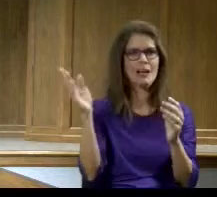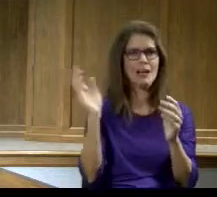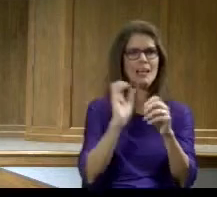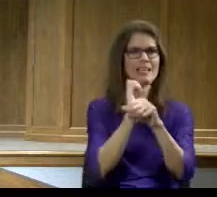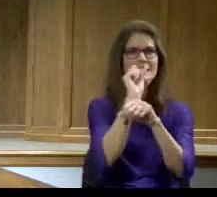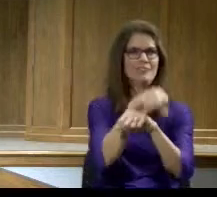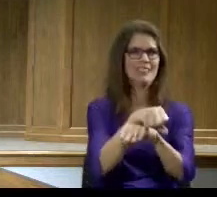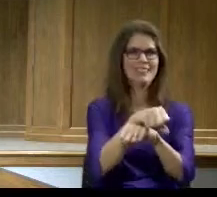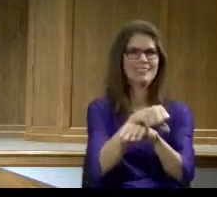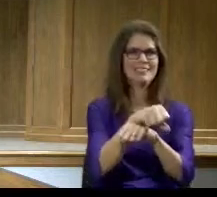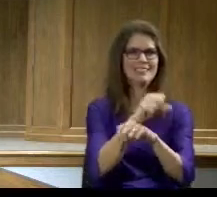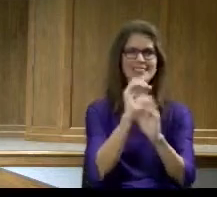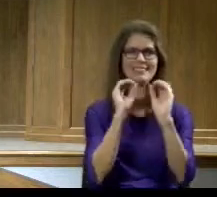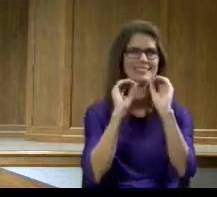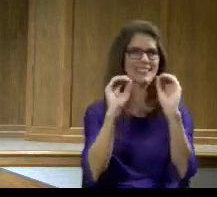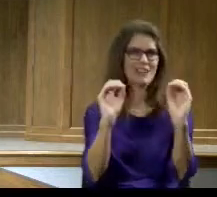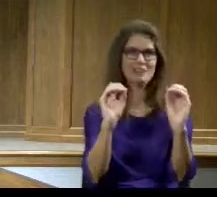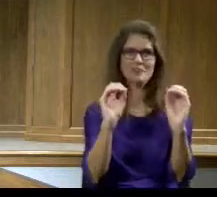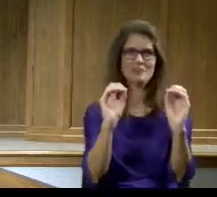at all.